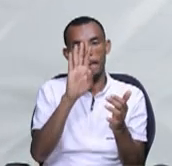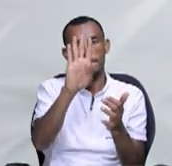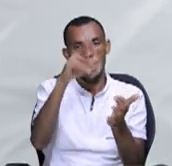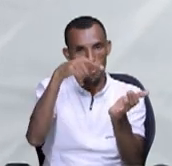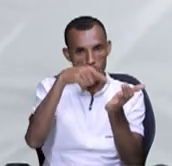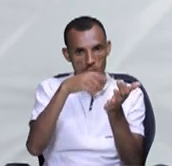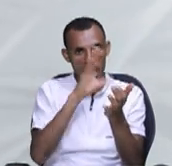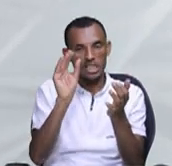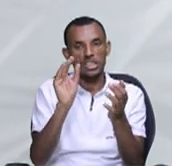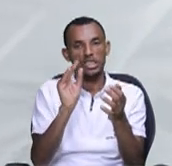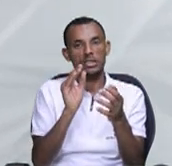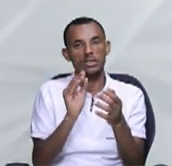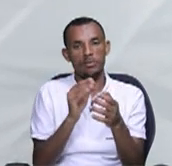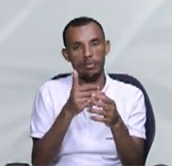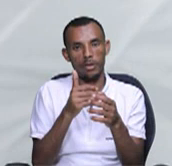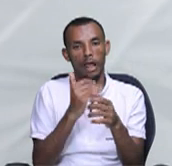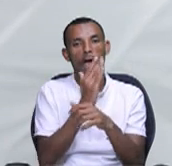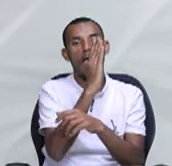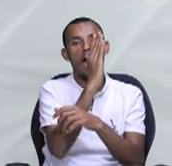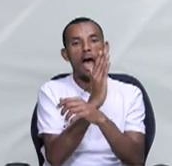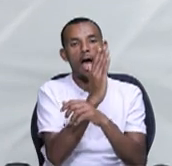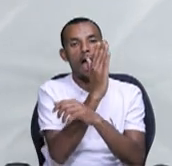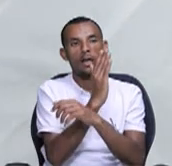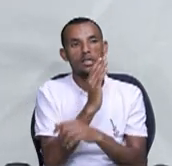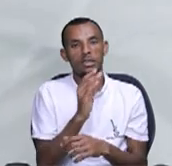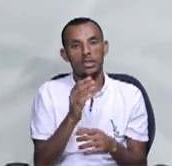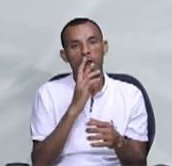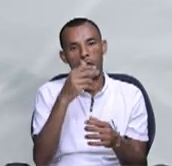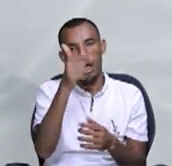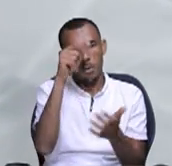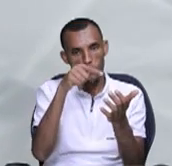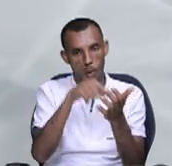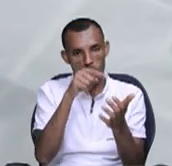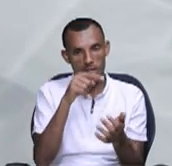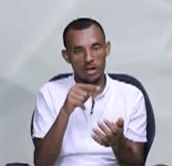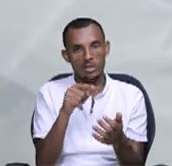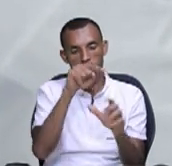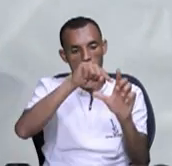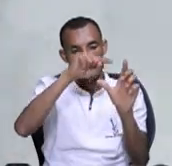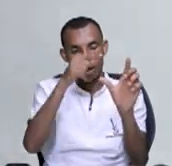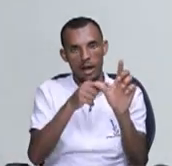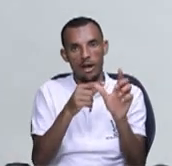and also this axis has A point here. There is an angle here.